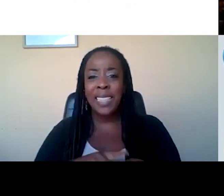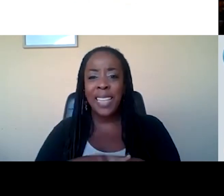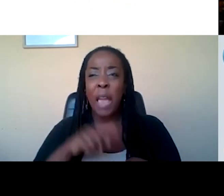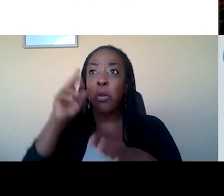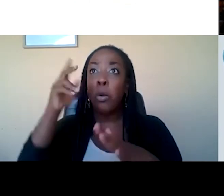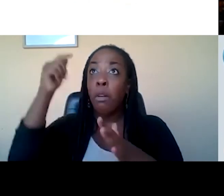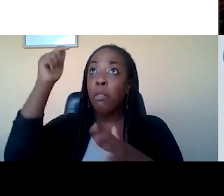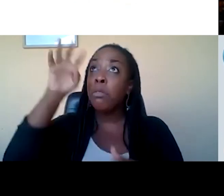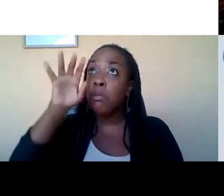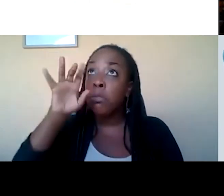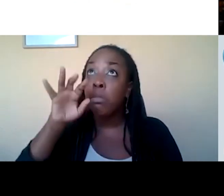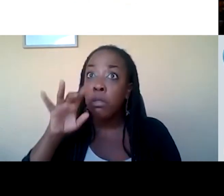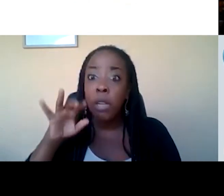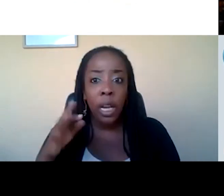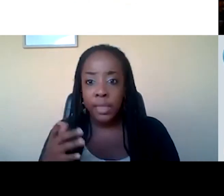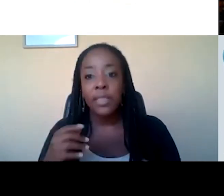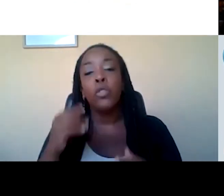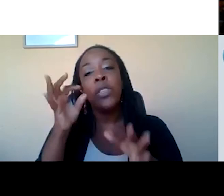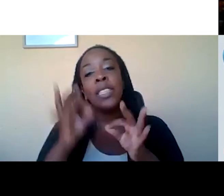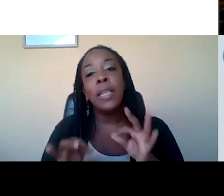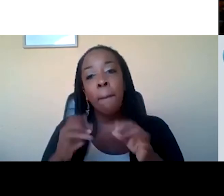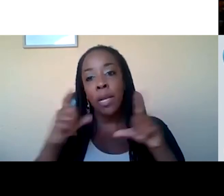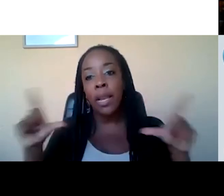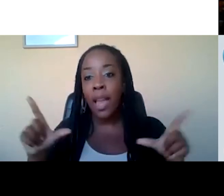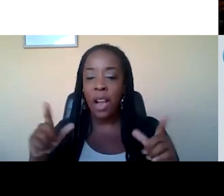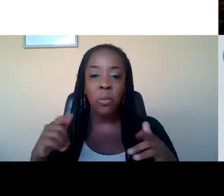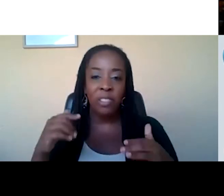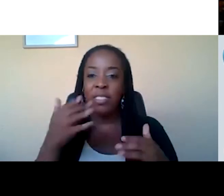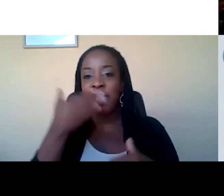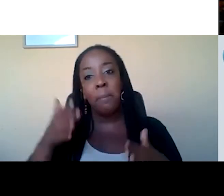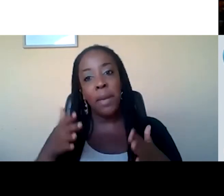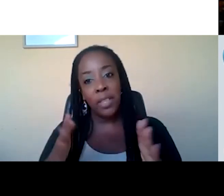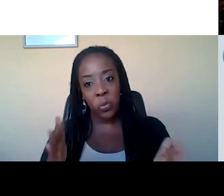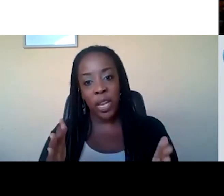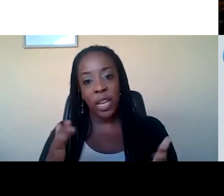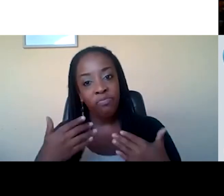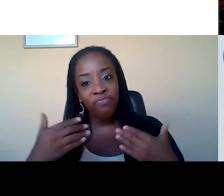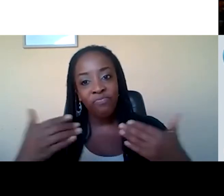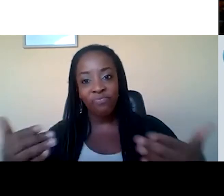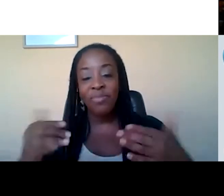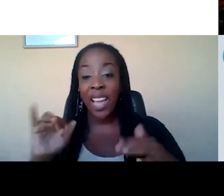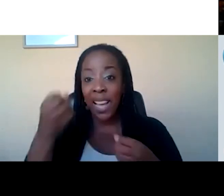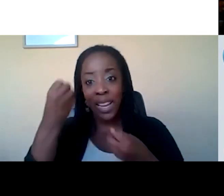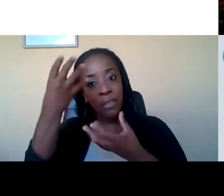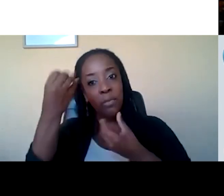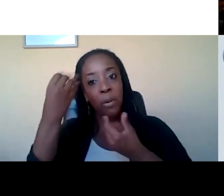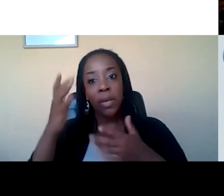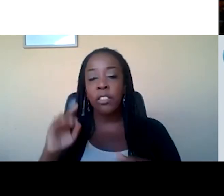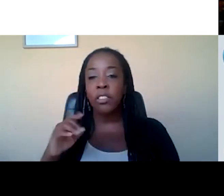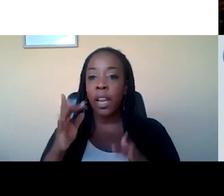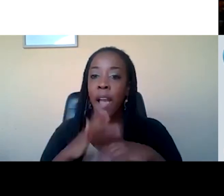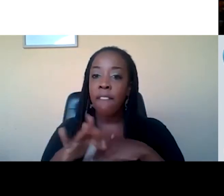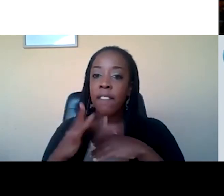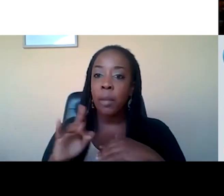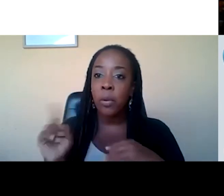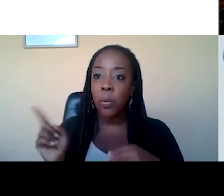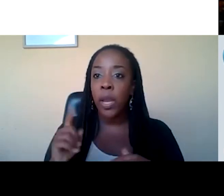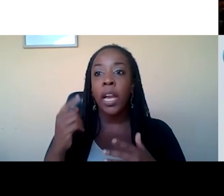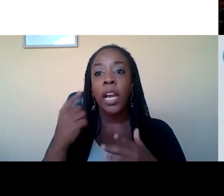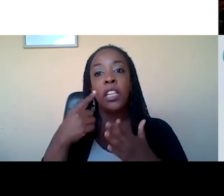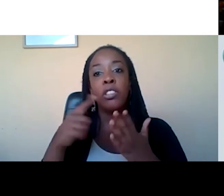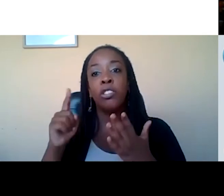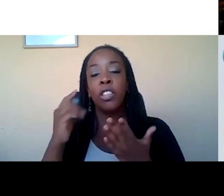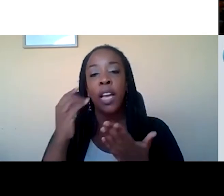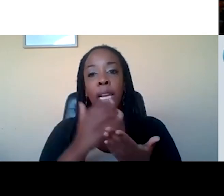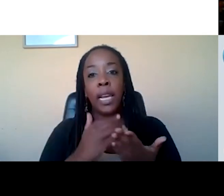and easy to maneuver is the best way to move. And that information is available from the checklist that we have and